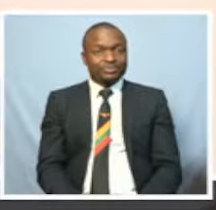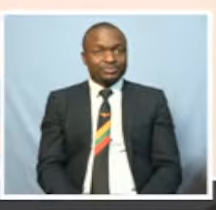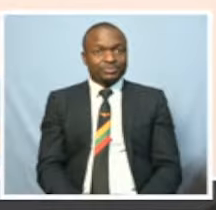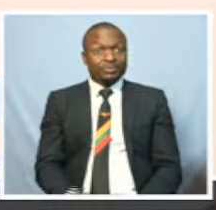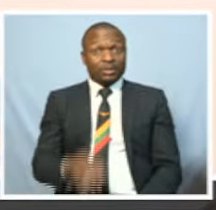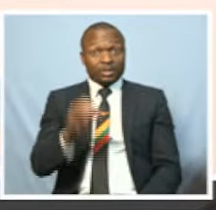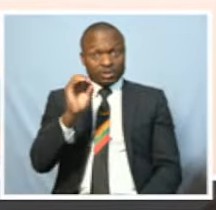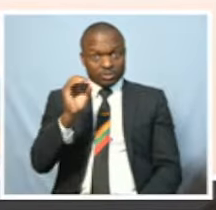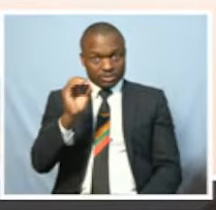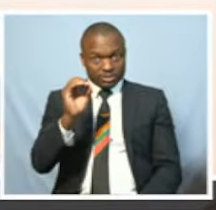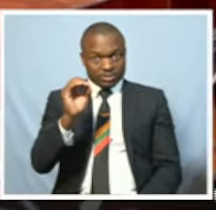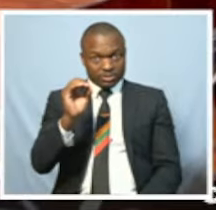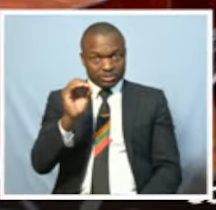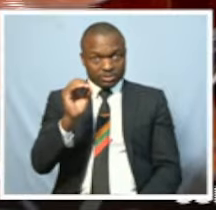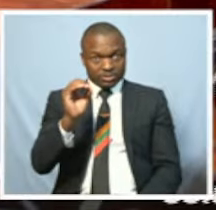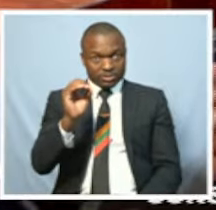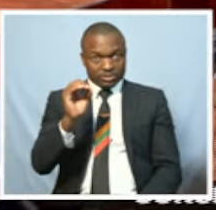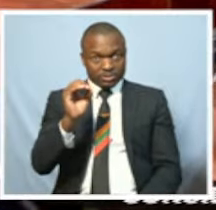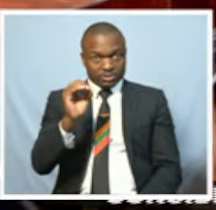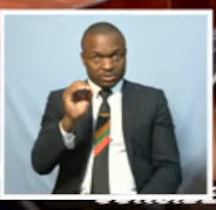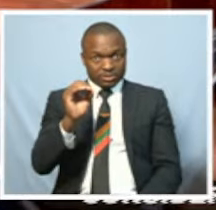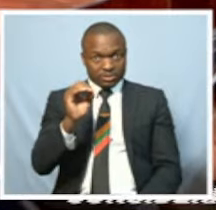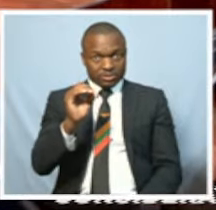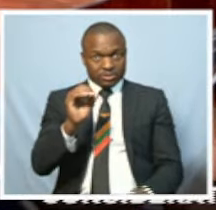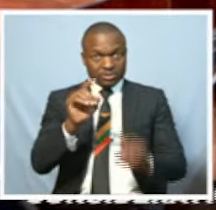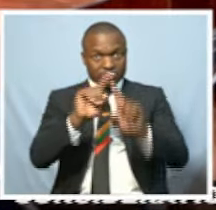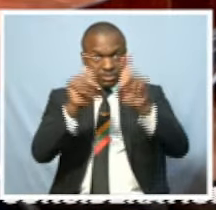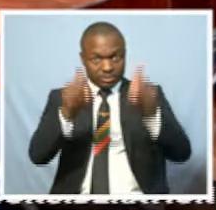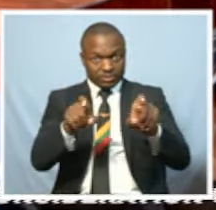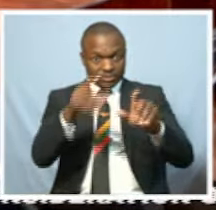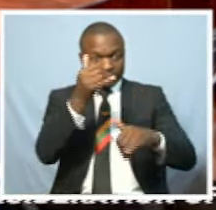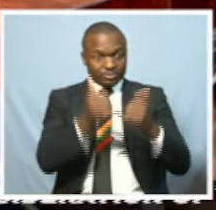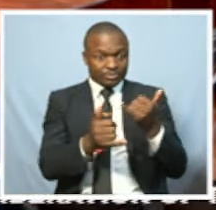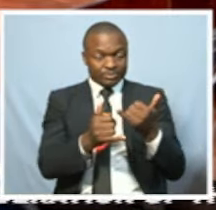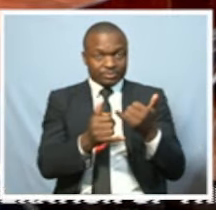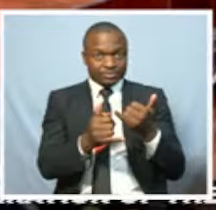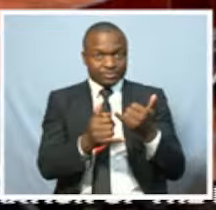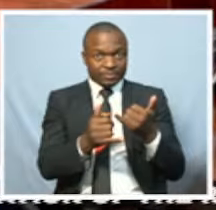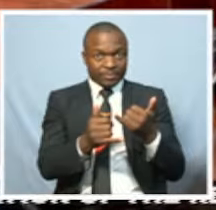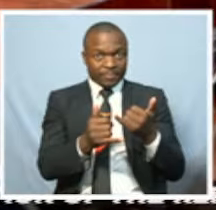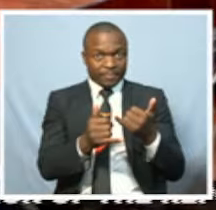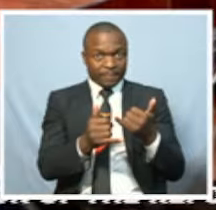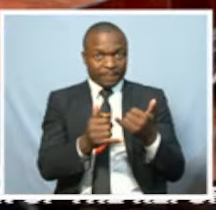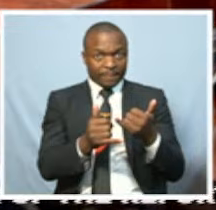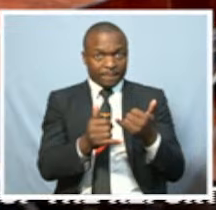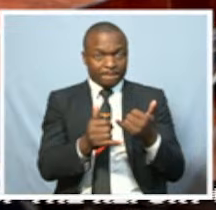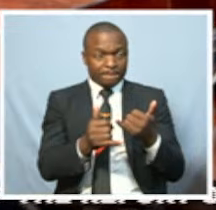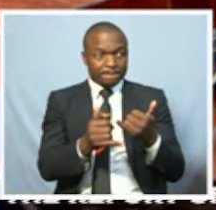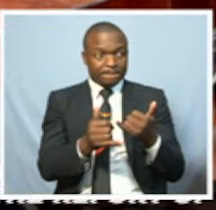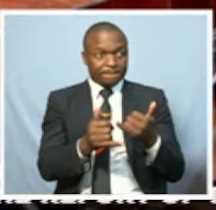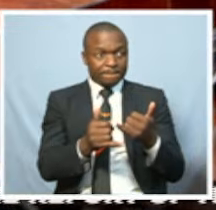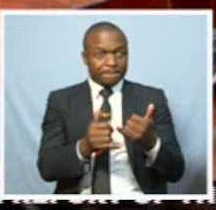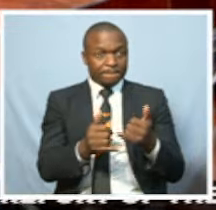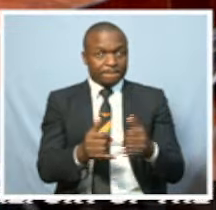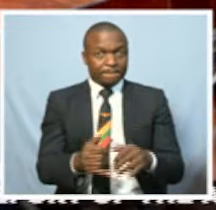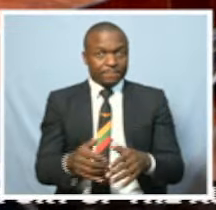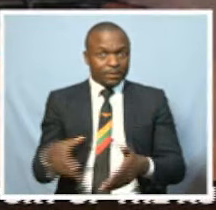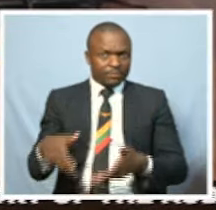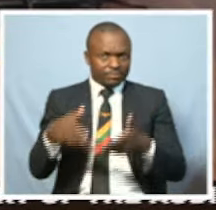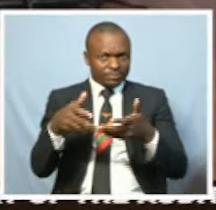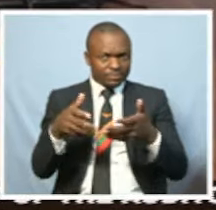The originals? The original certificate of completion. Did we carry the